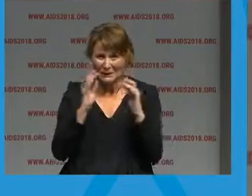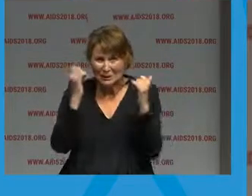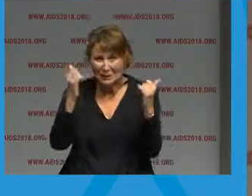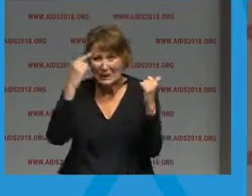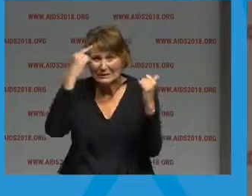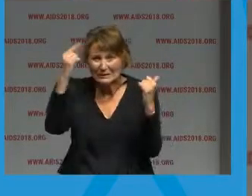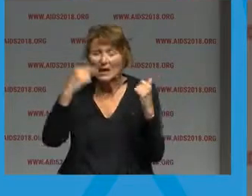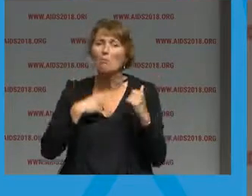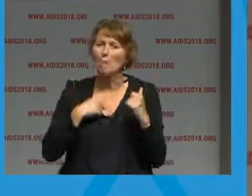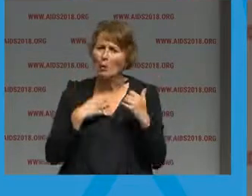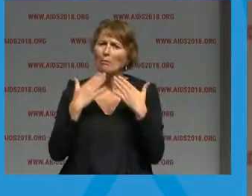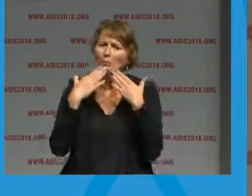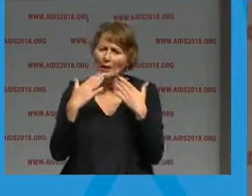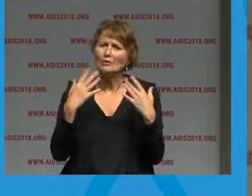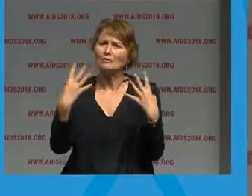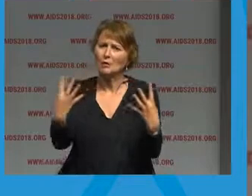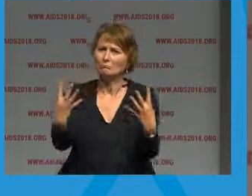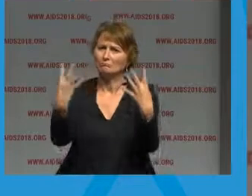But